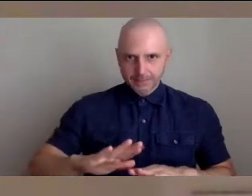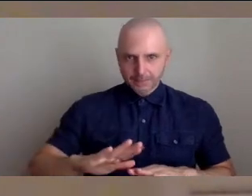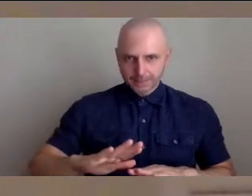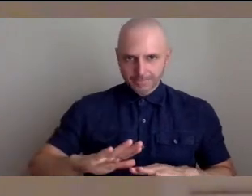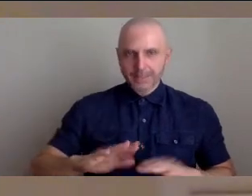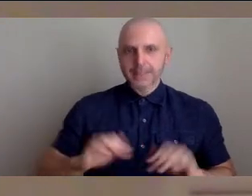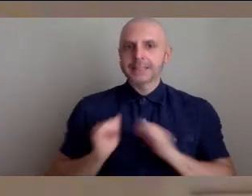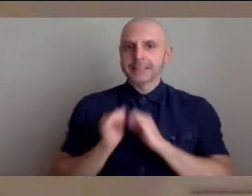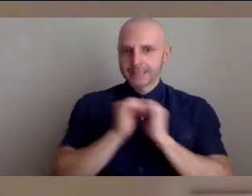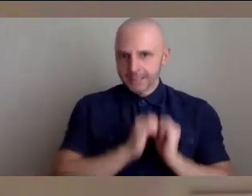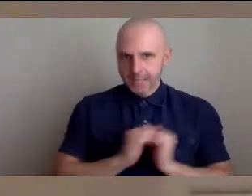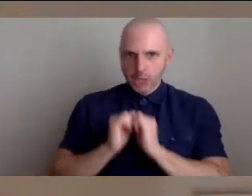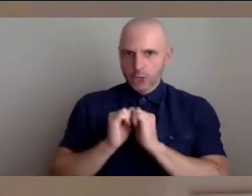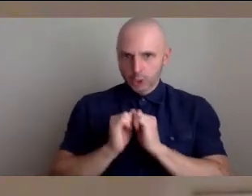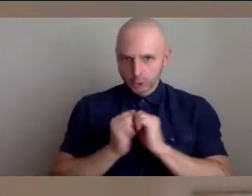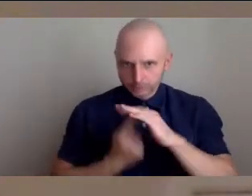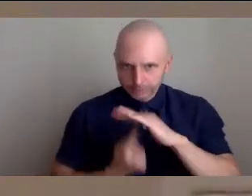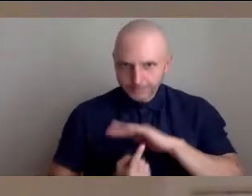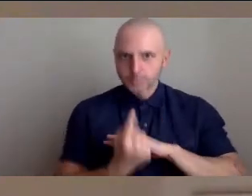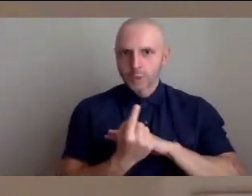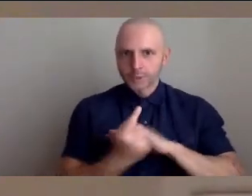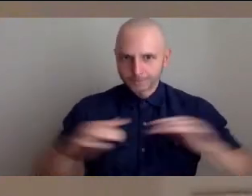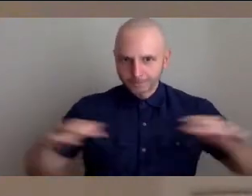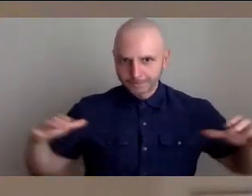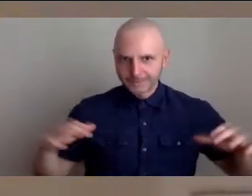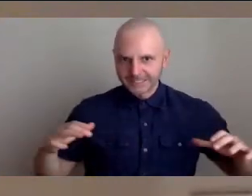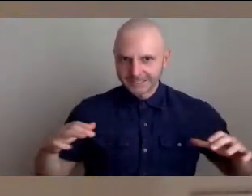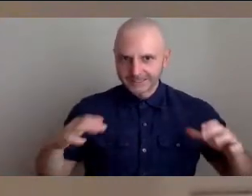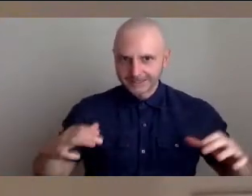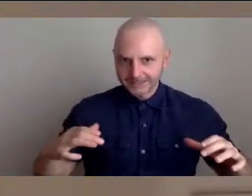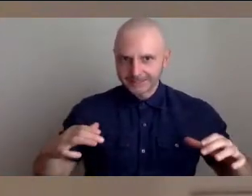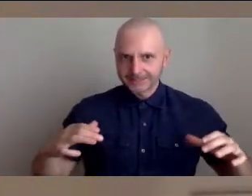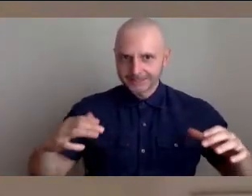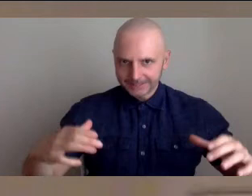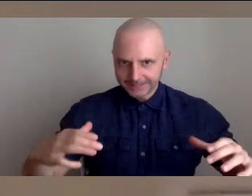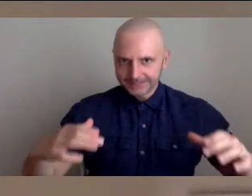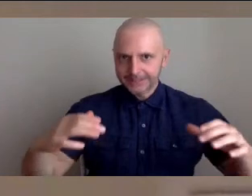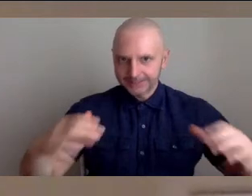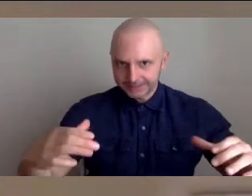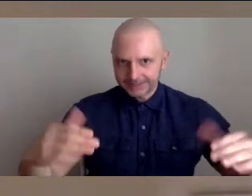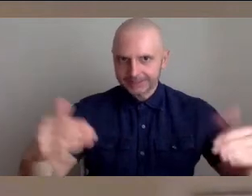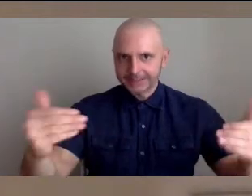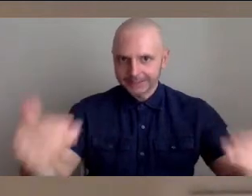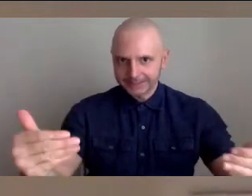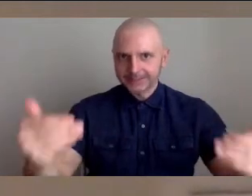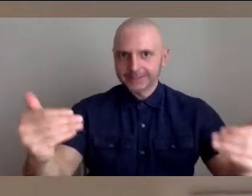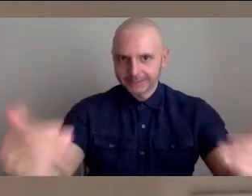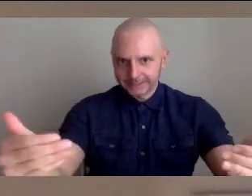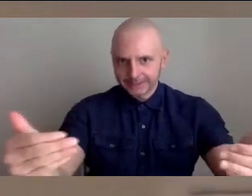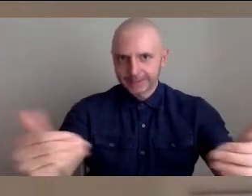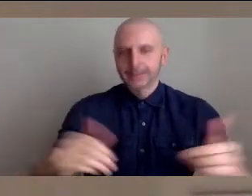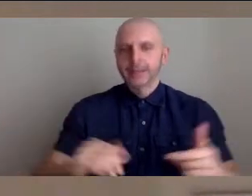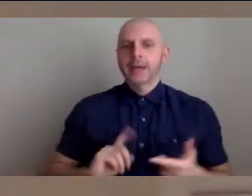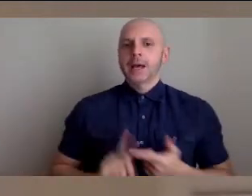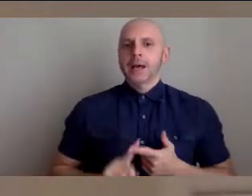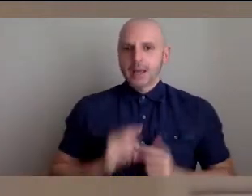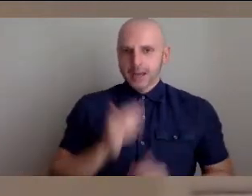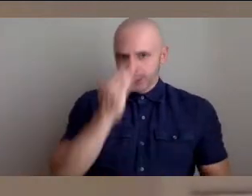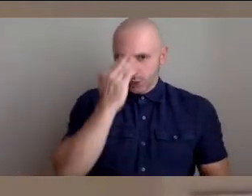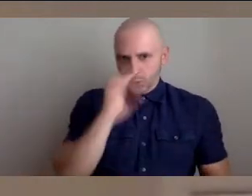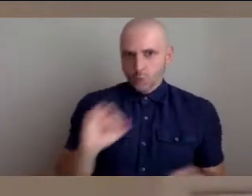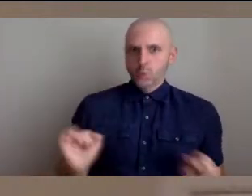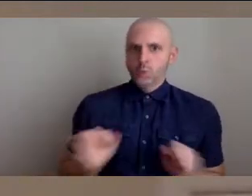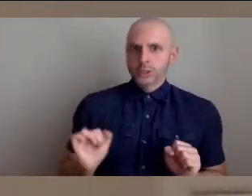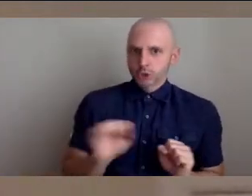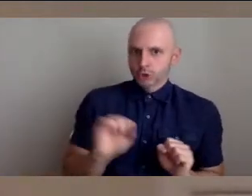that's been good so far. I'm sure the winter will bring its own challenges, but I'm confident that we will be